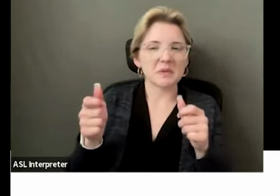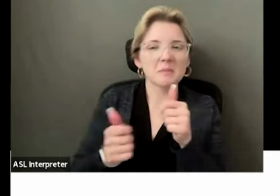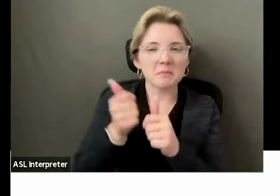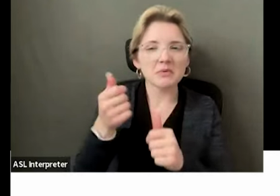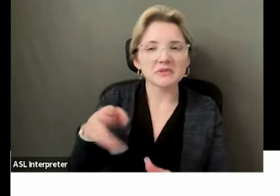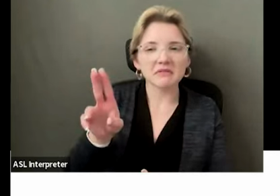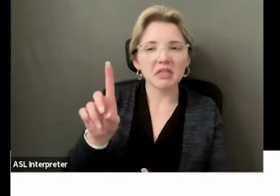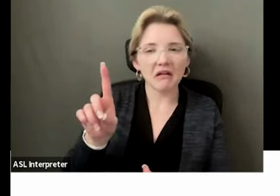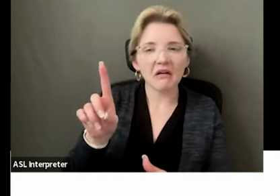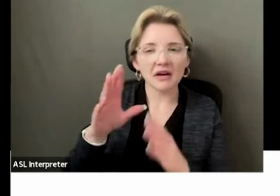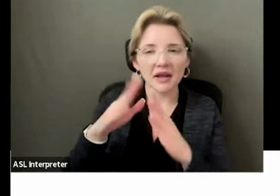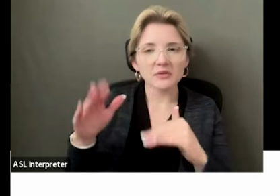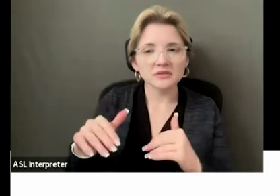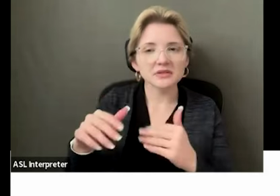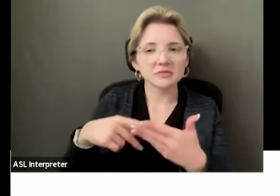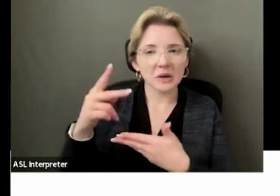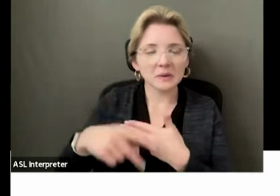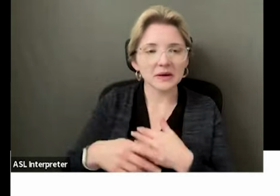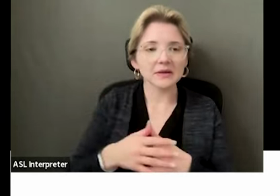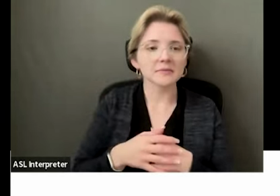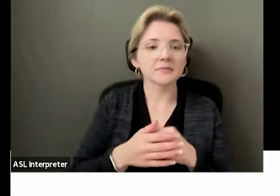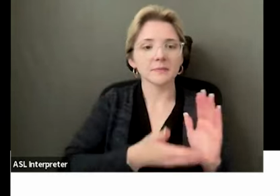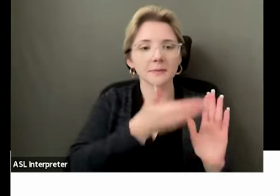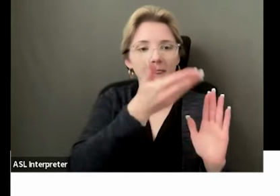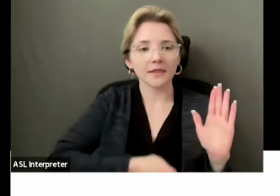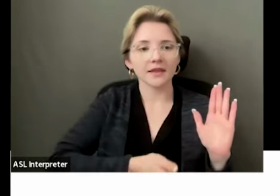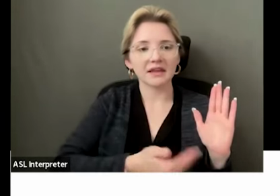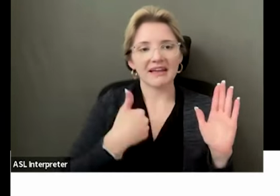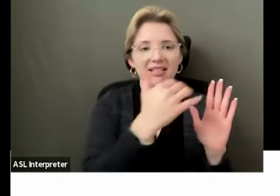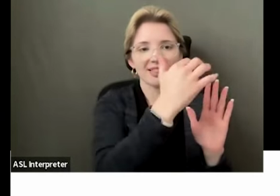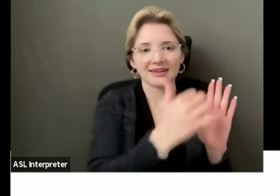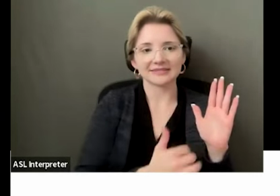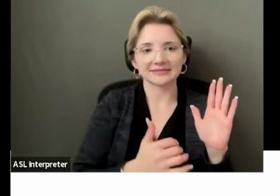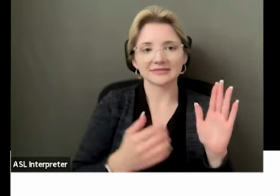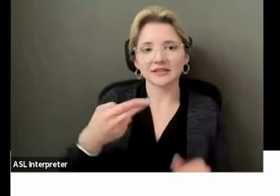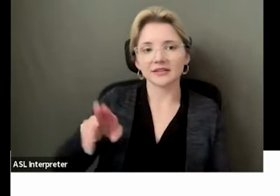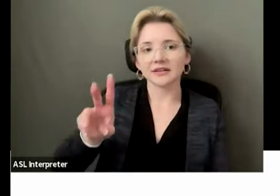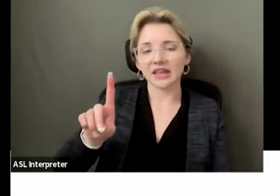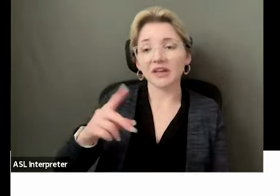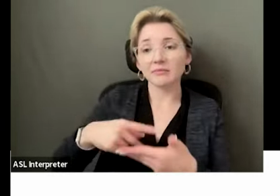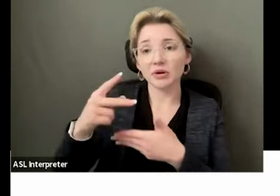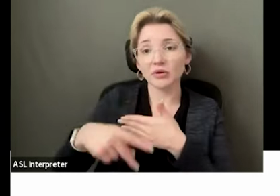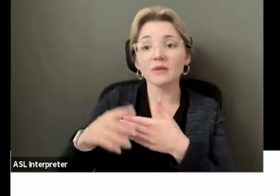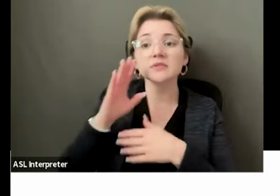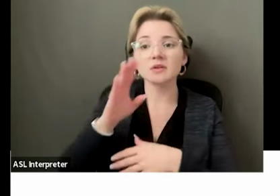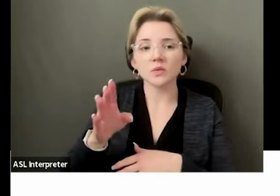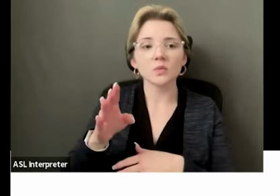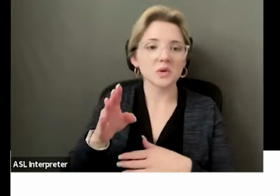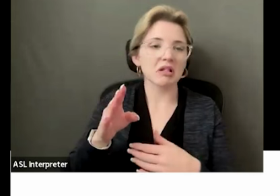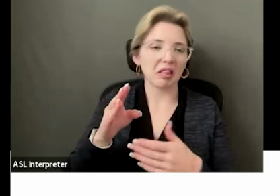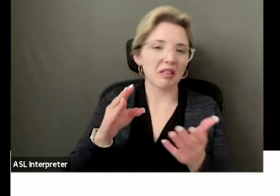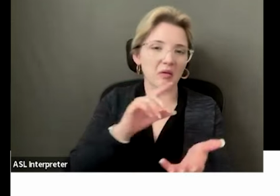the programs where the VAWA protections within federally assisted programs apply. We call them covered housing